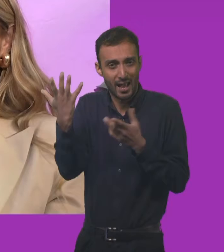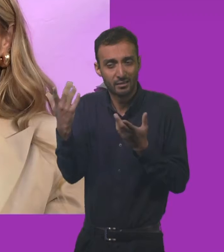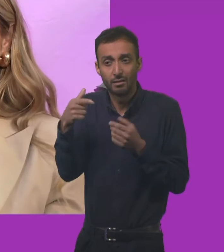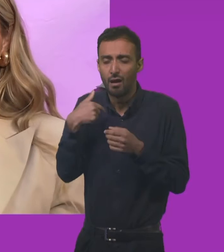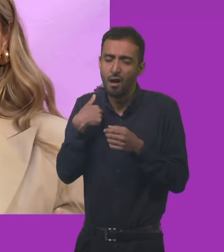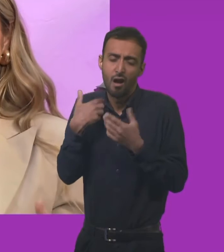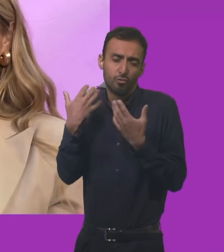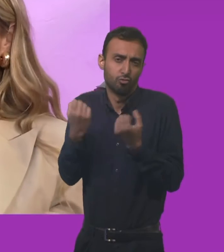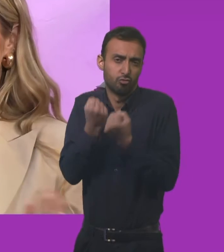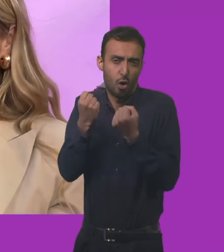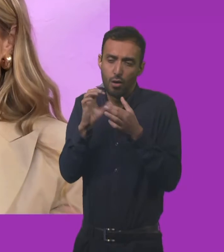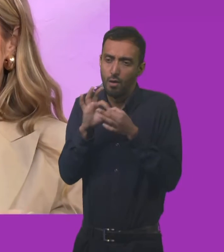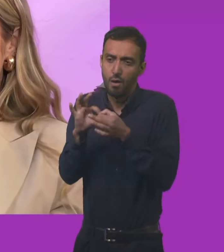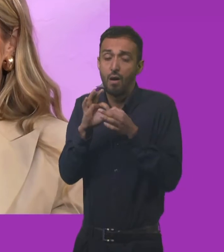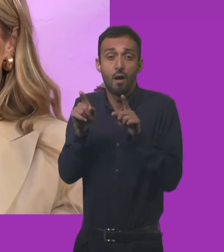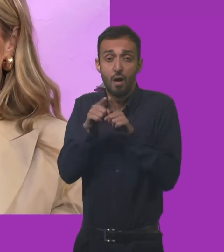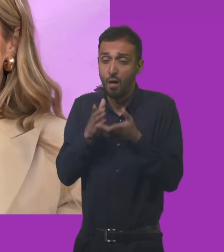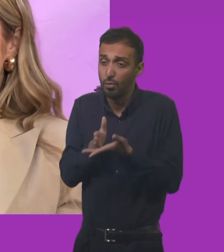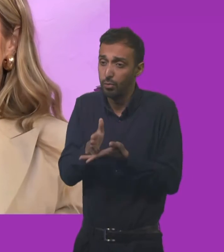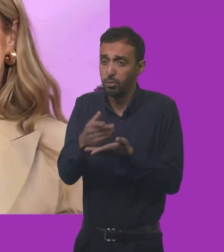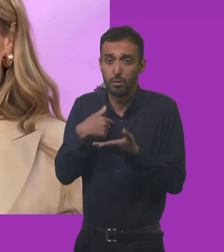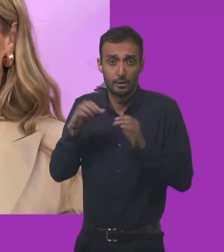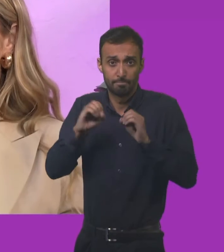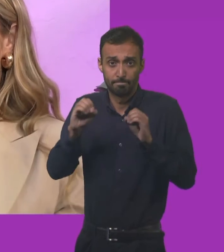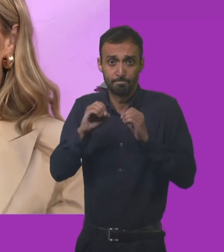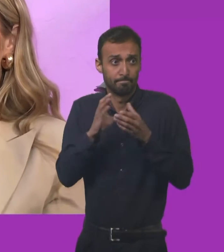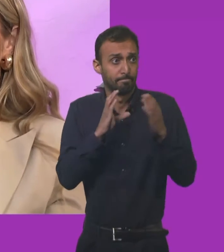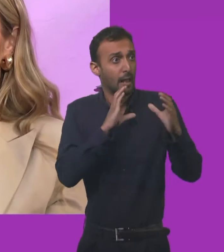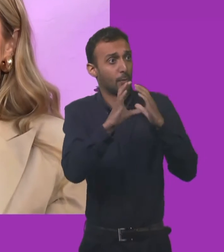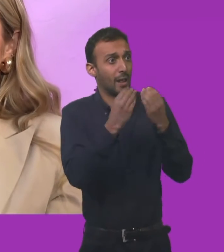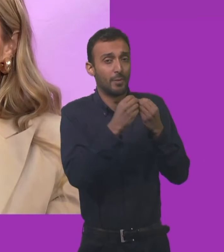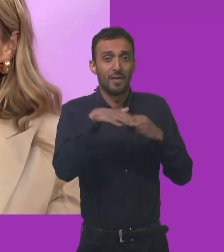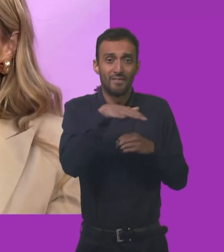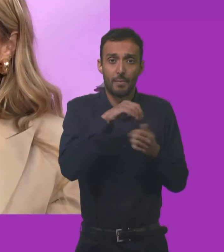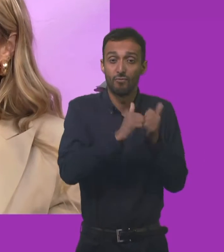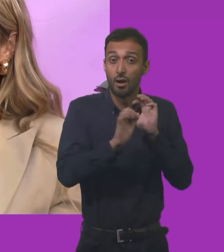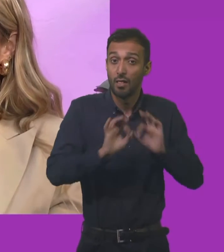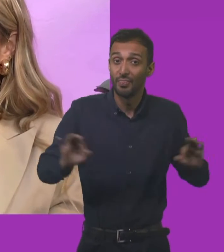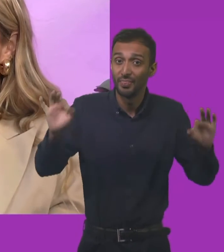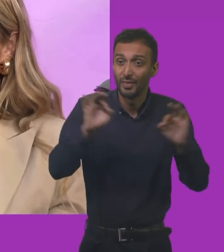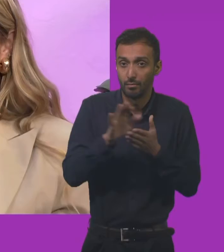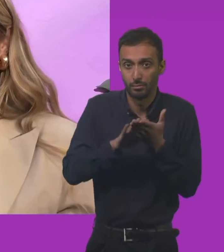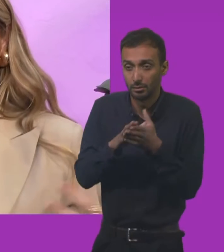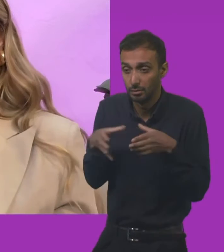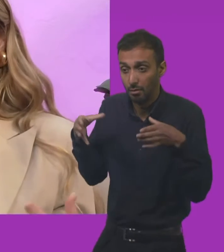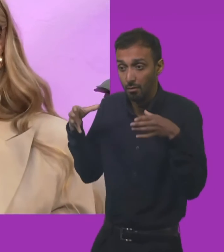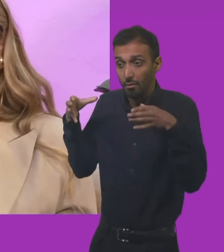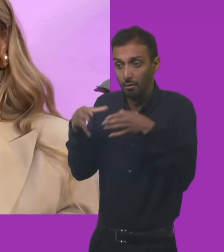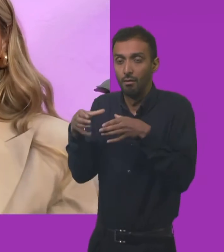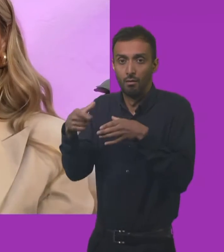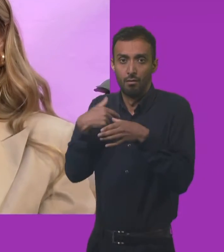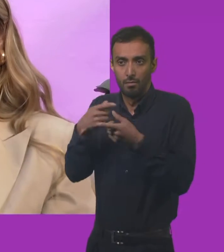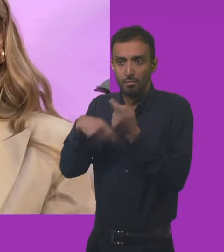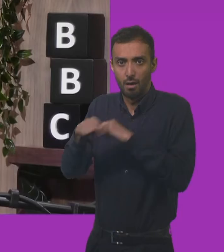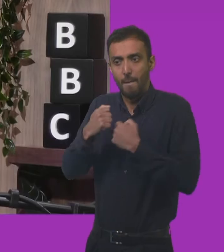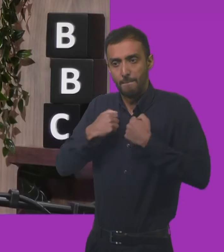have communication with your family and friends, so they are your support system, and like they are who you are spending all your time with and that